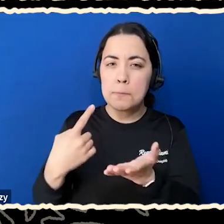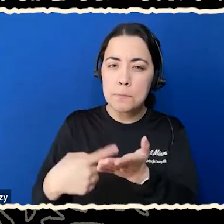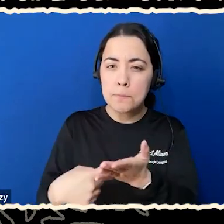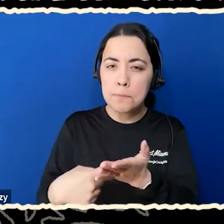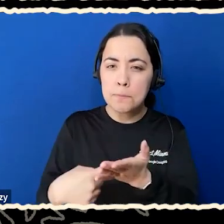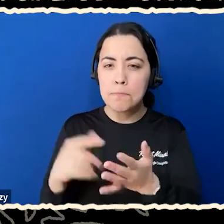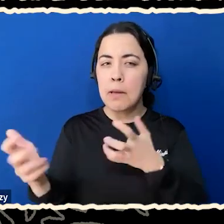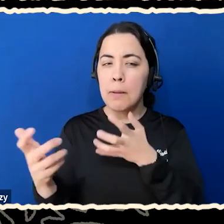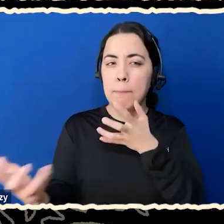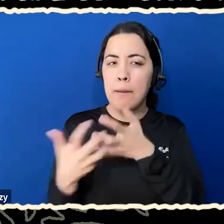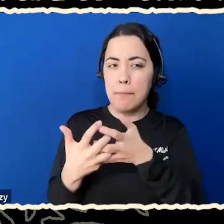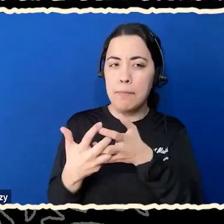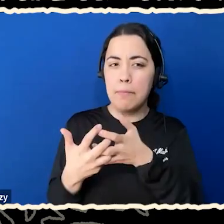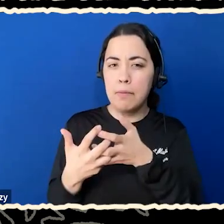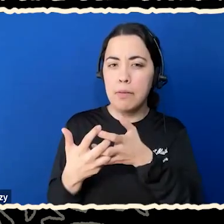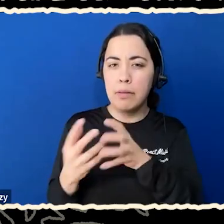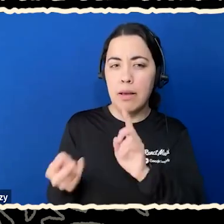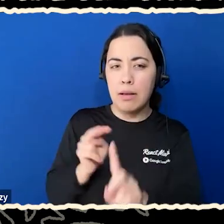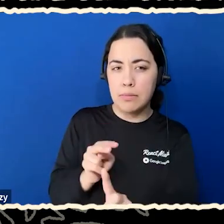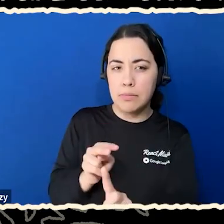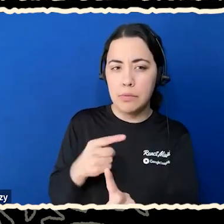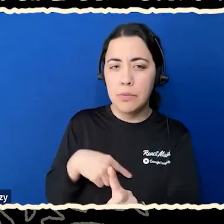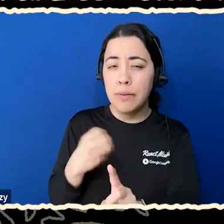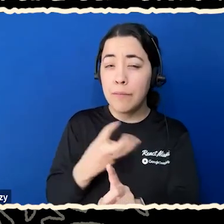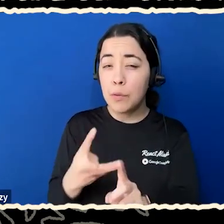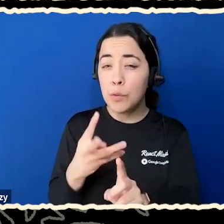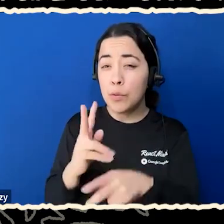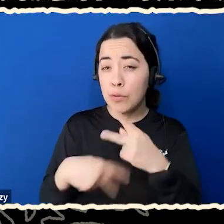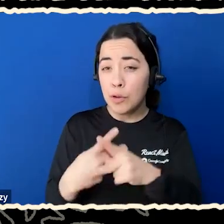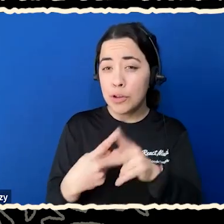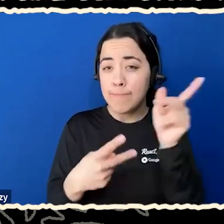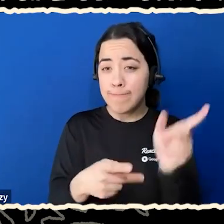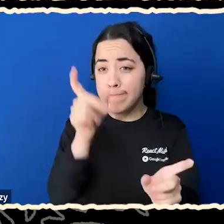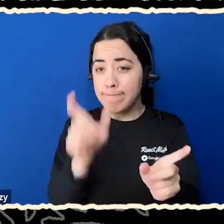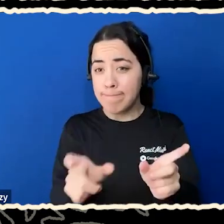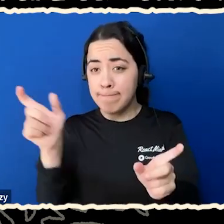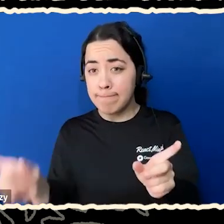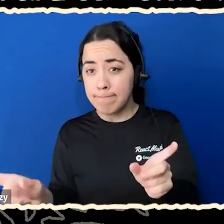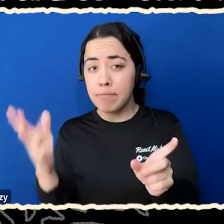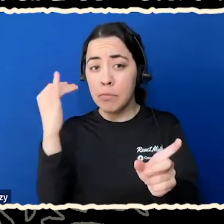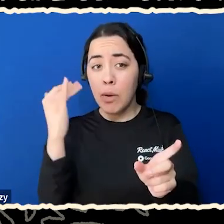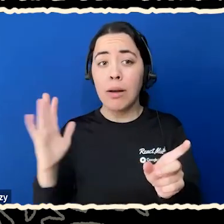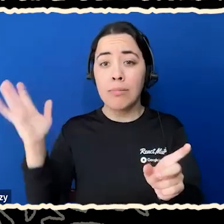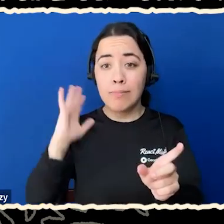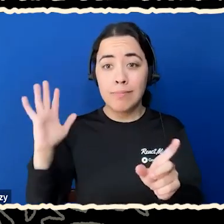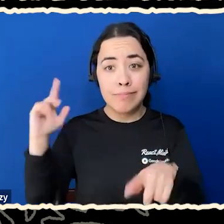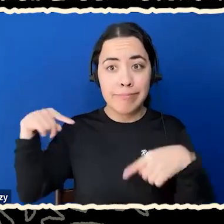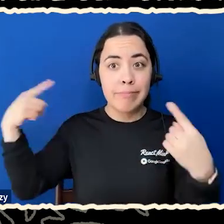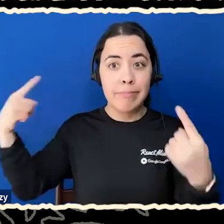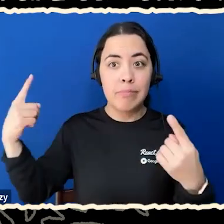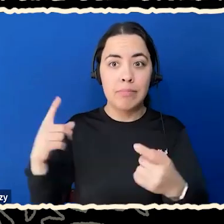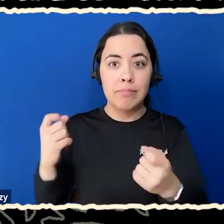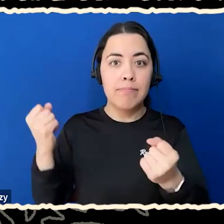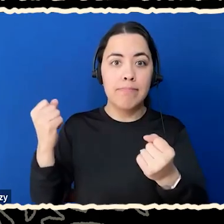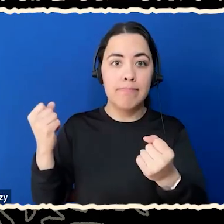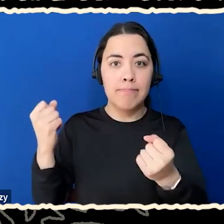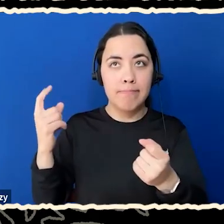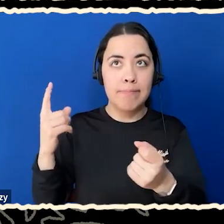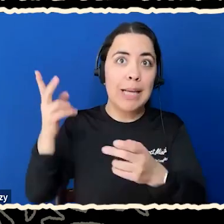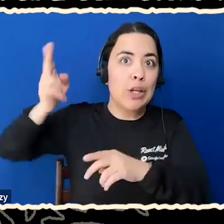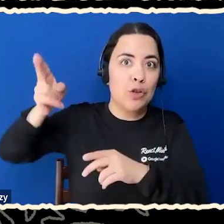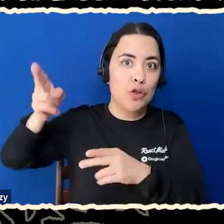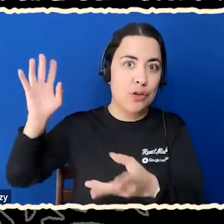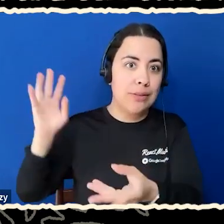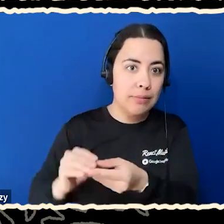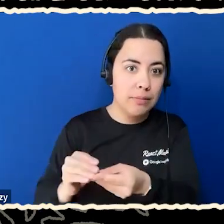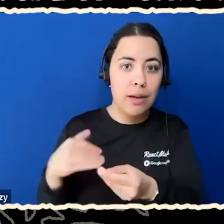few versions, actually, of the Brownfield library because it has somewhat a long history. So with version 3x, we support React